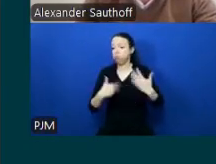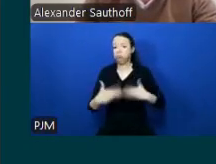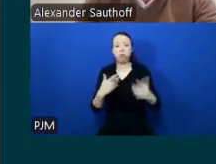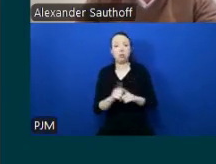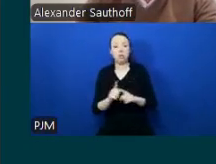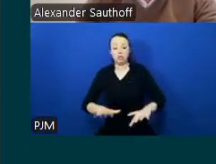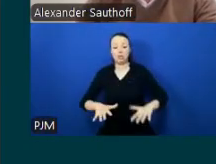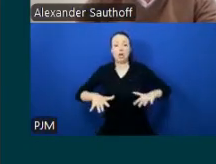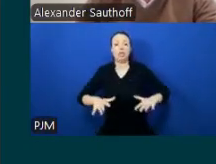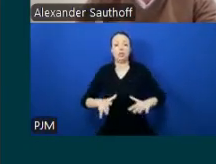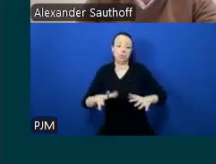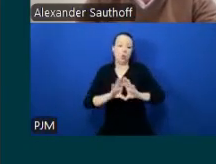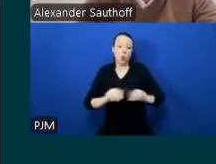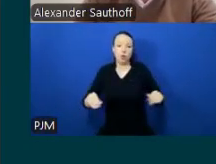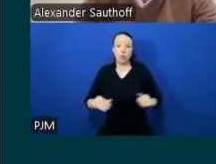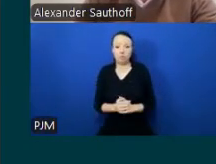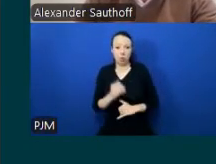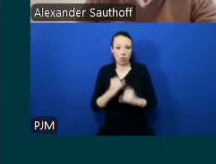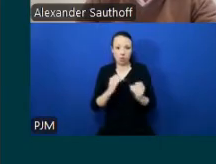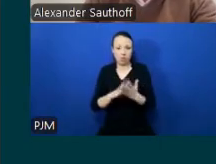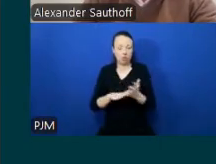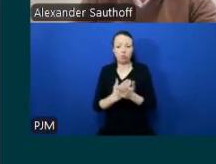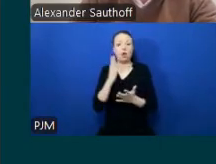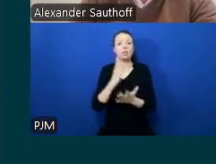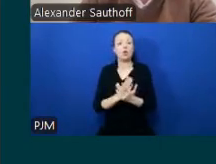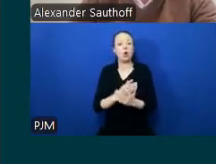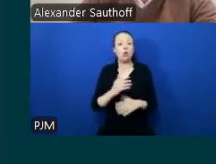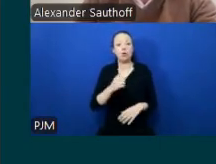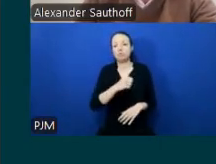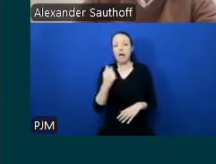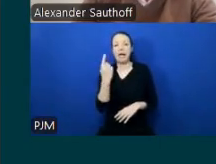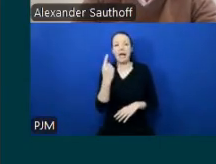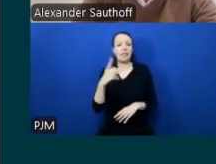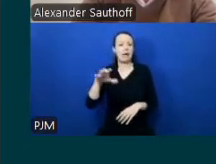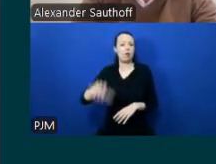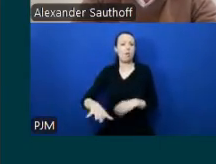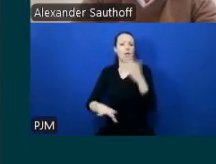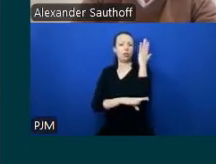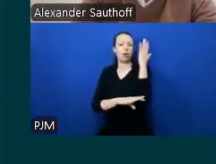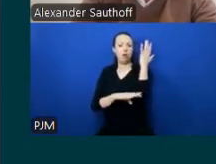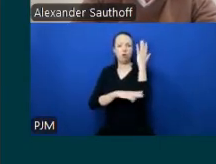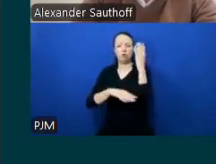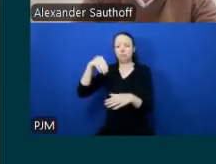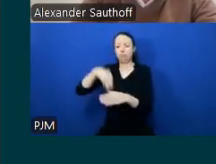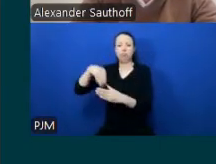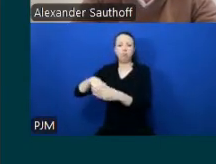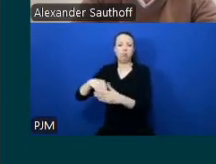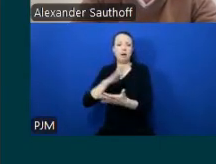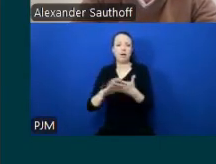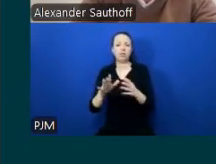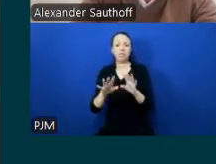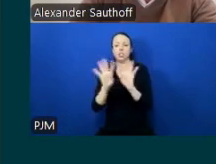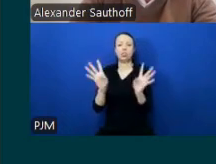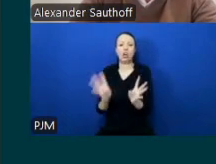without any herbaceous layer at its foot. And at the top, so there's the canopy layer, which is formed by